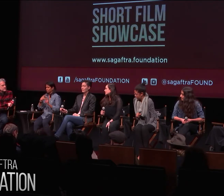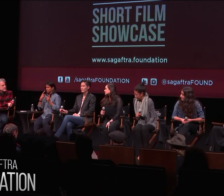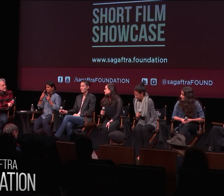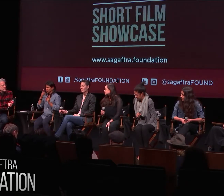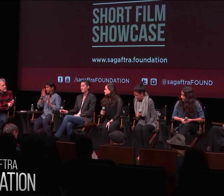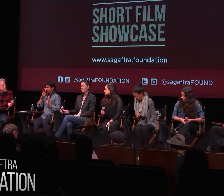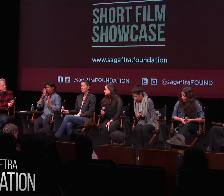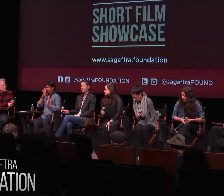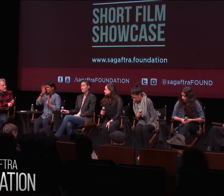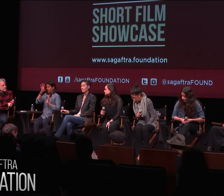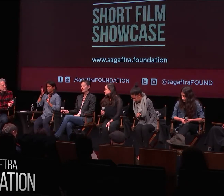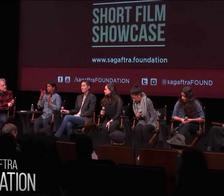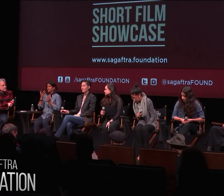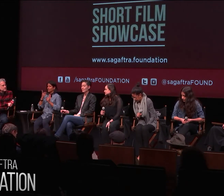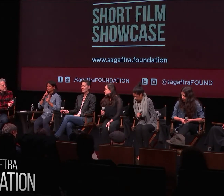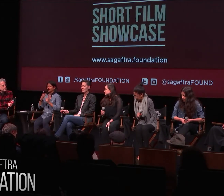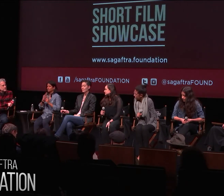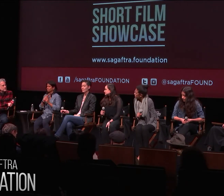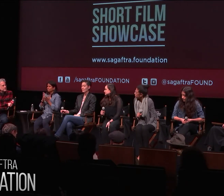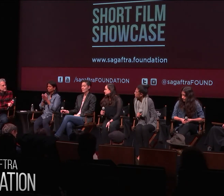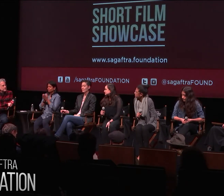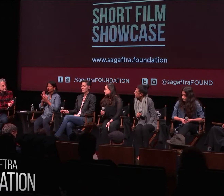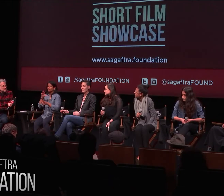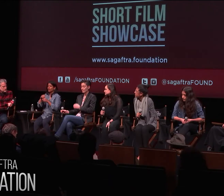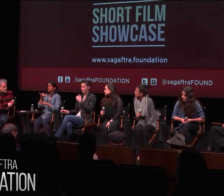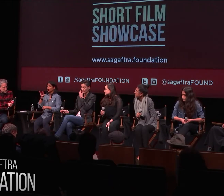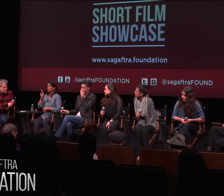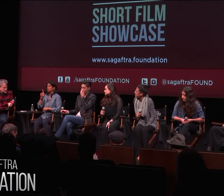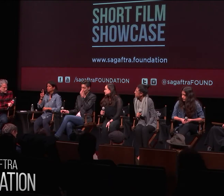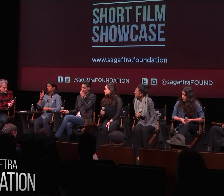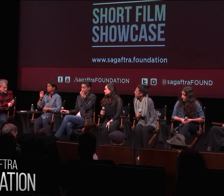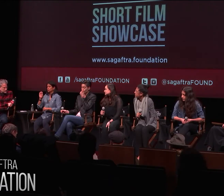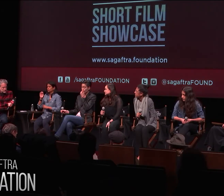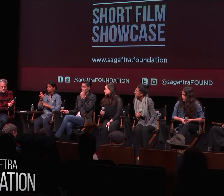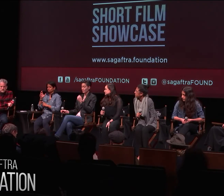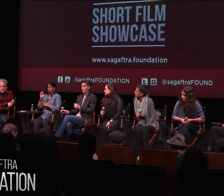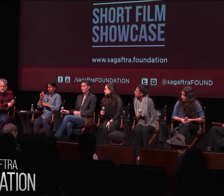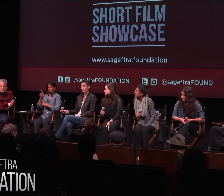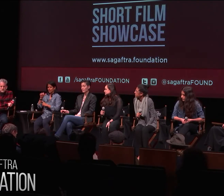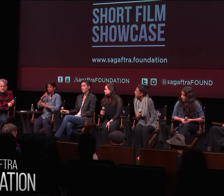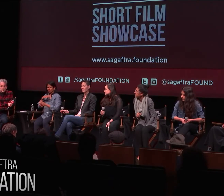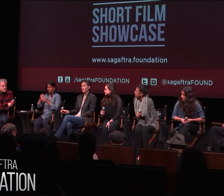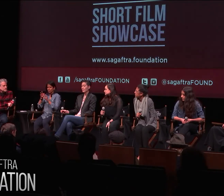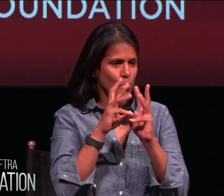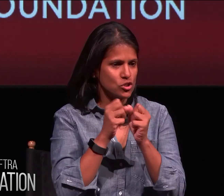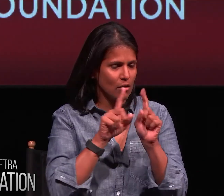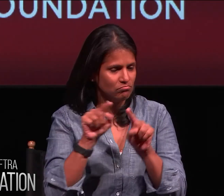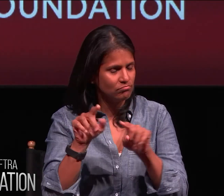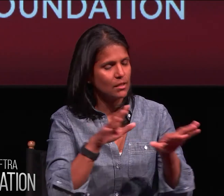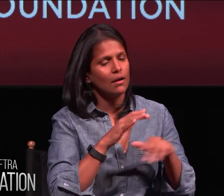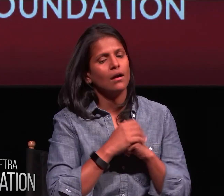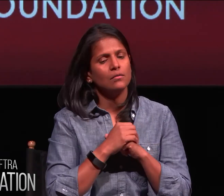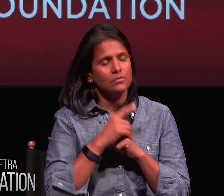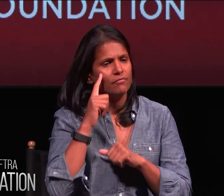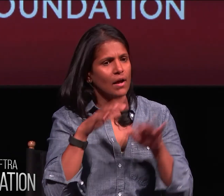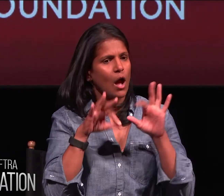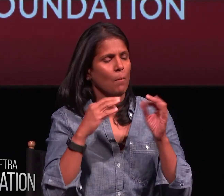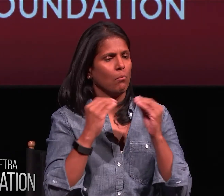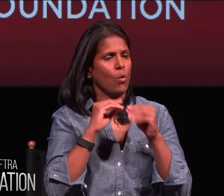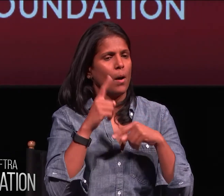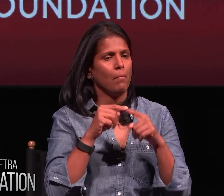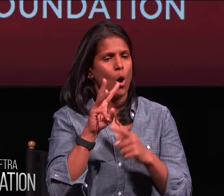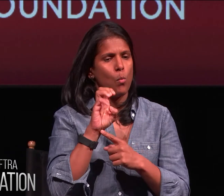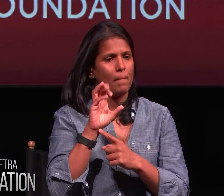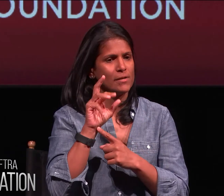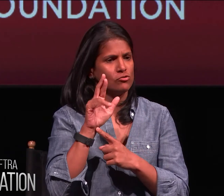Craig and I have just decided that we wanted to be a part of the YouTube